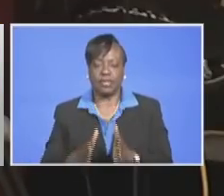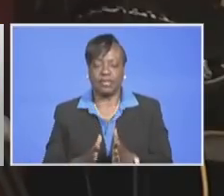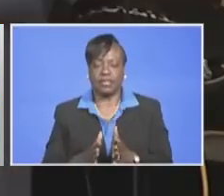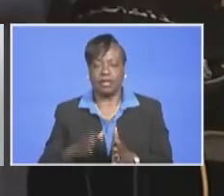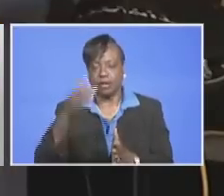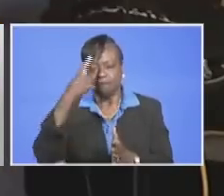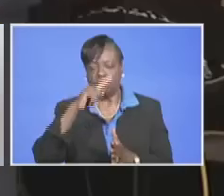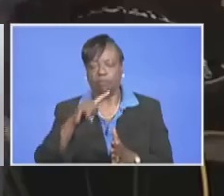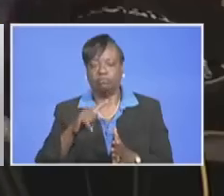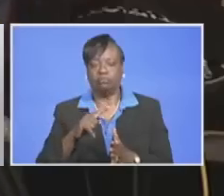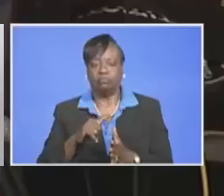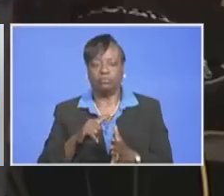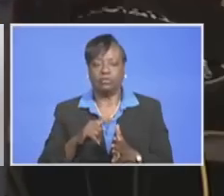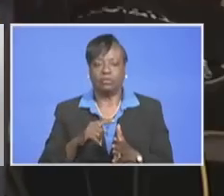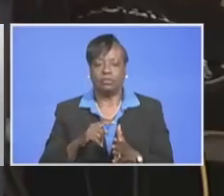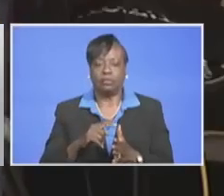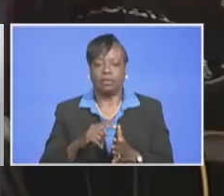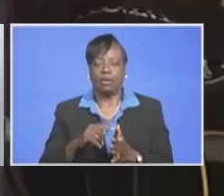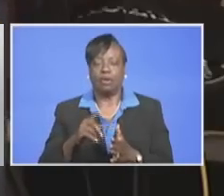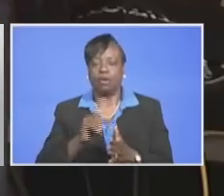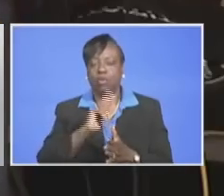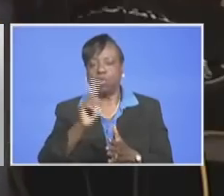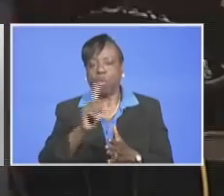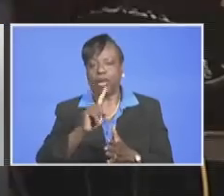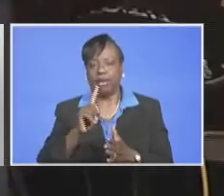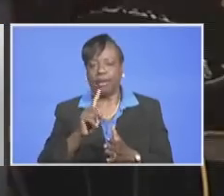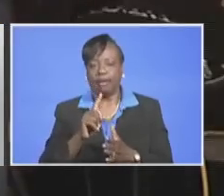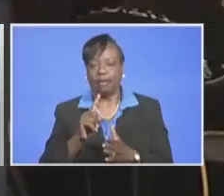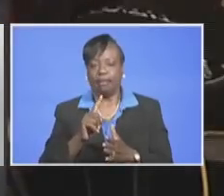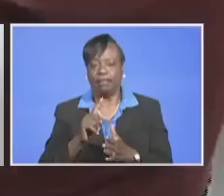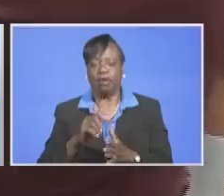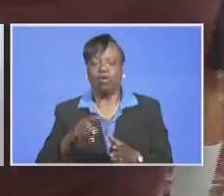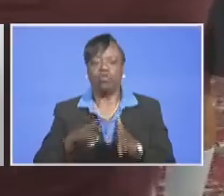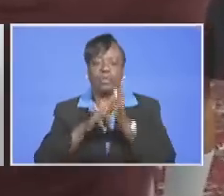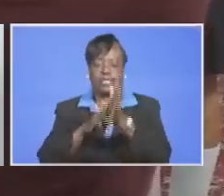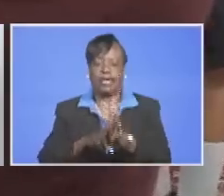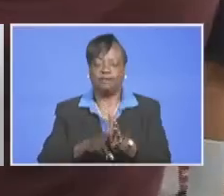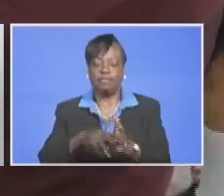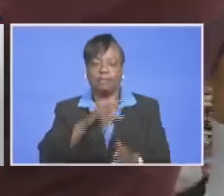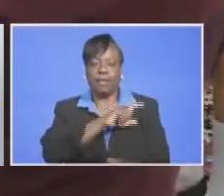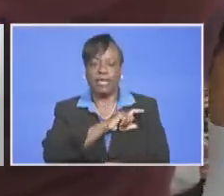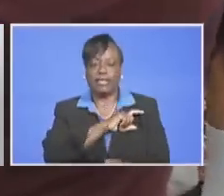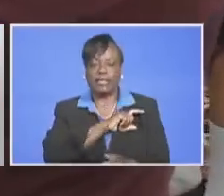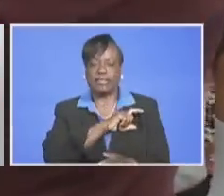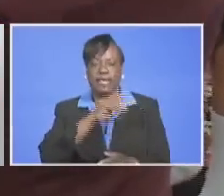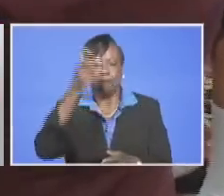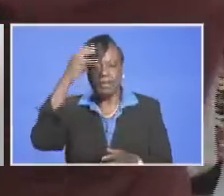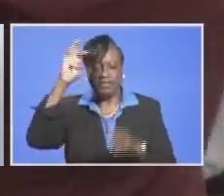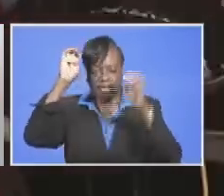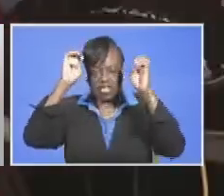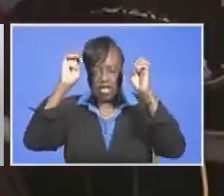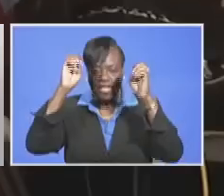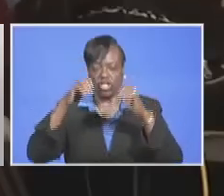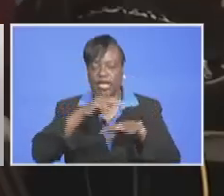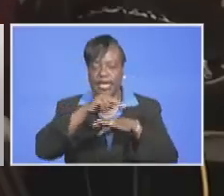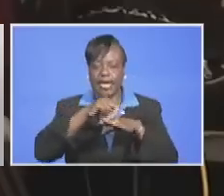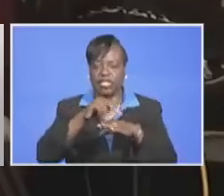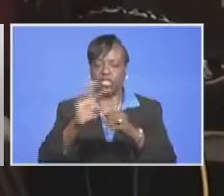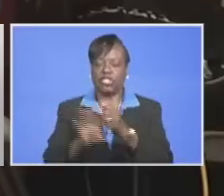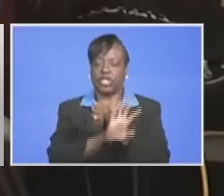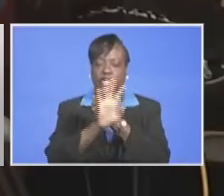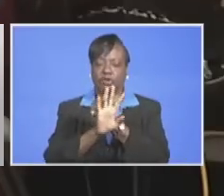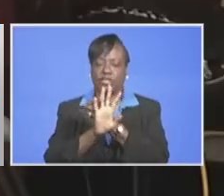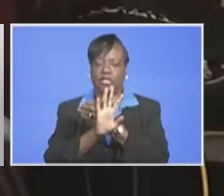Center with representatives of the Police Force, Ministry of Education, and the Ministry of National Security in attendance.